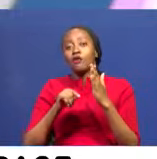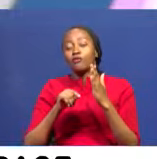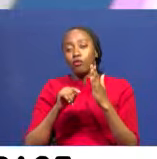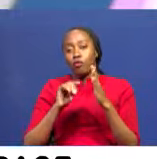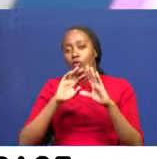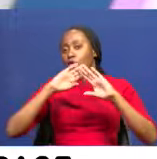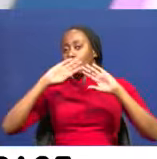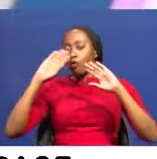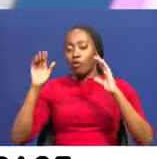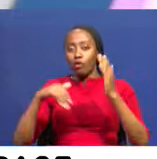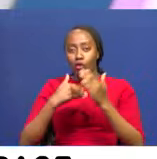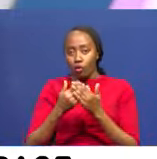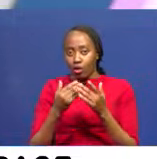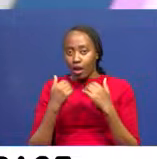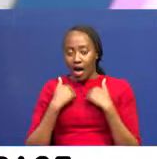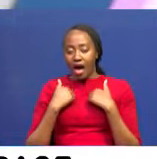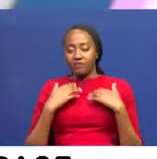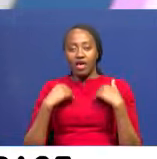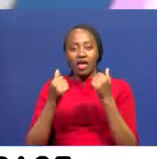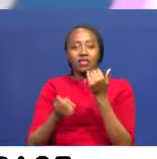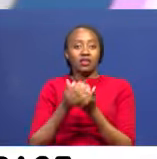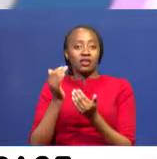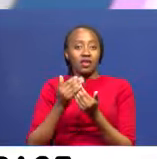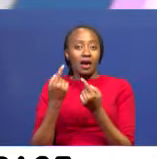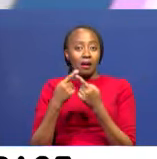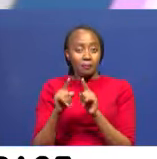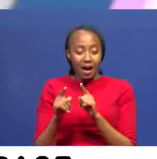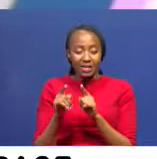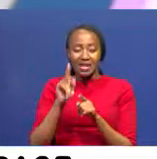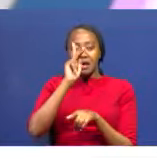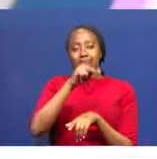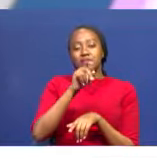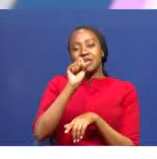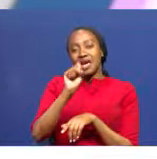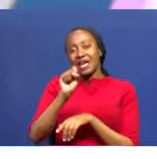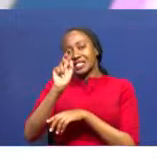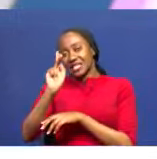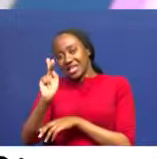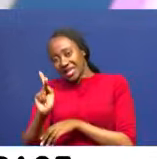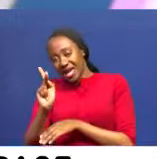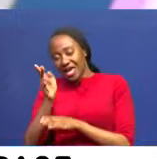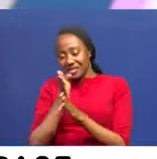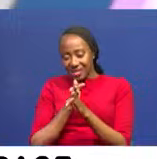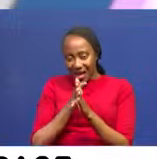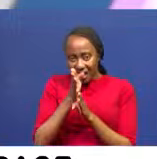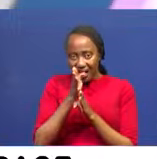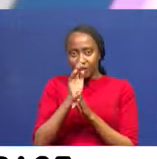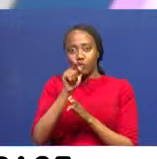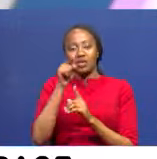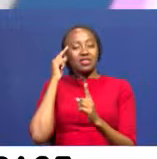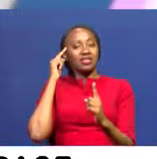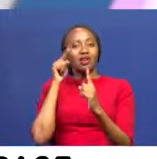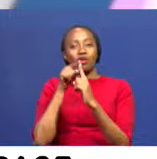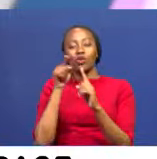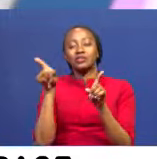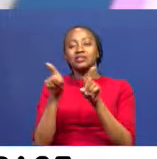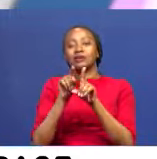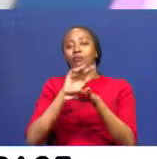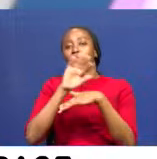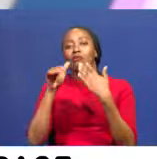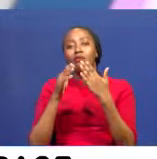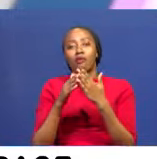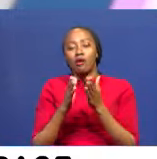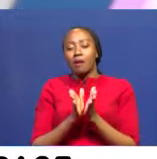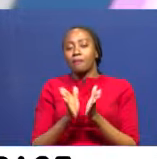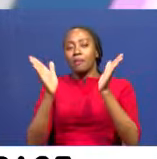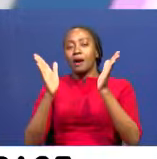aspect. The PSK, or the Pharmaceutical Society of Kenya, is aligned to that goal and ensuring that the public has access to